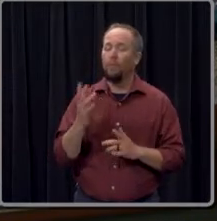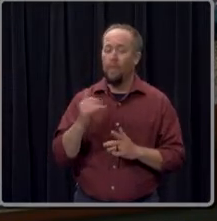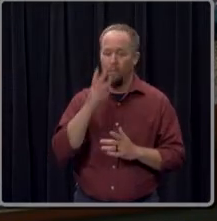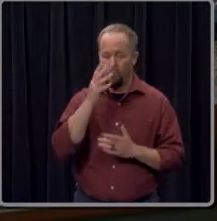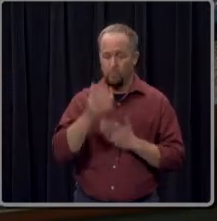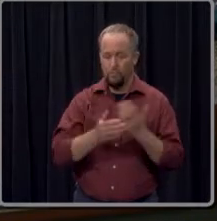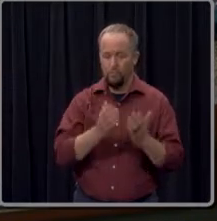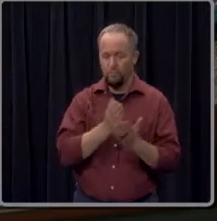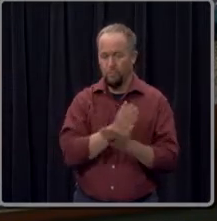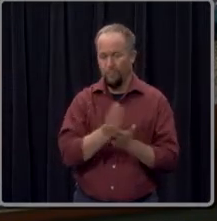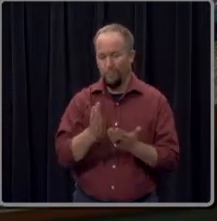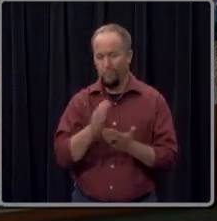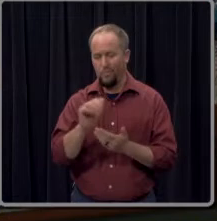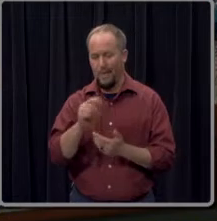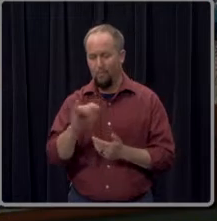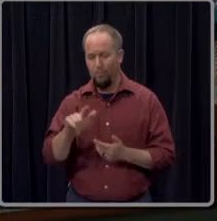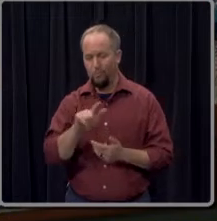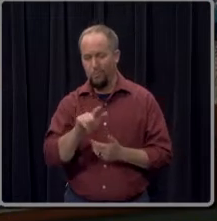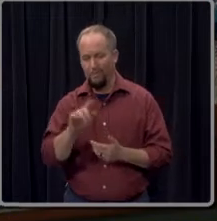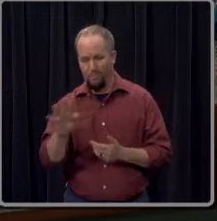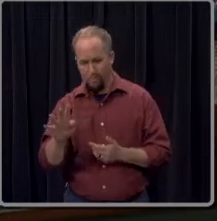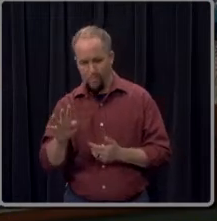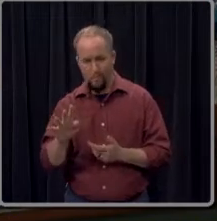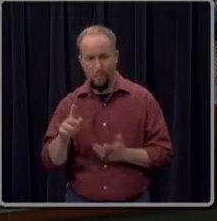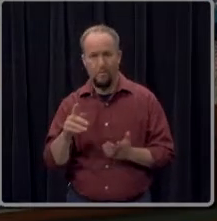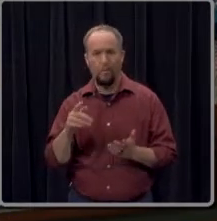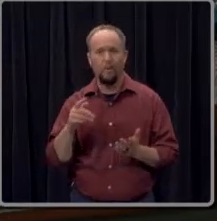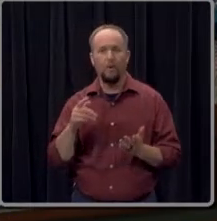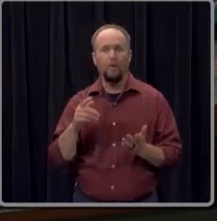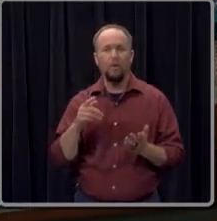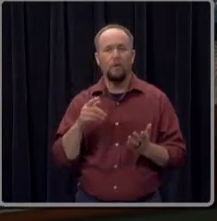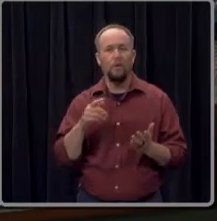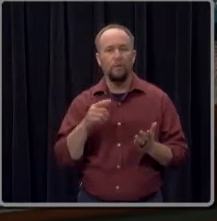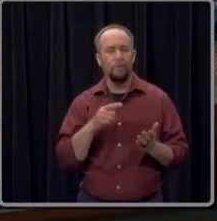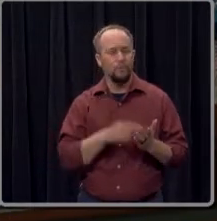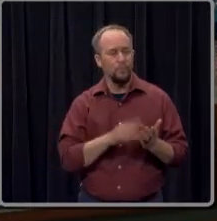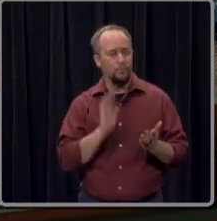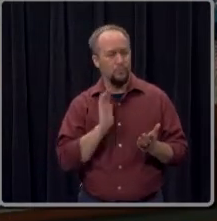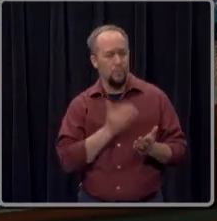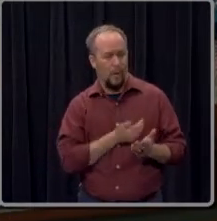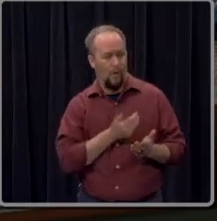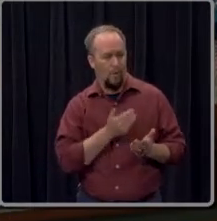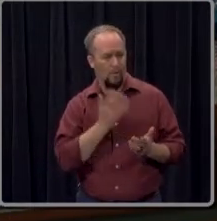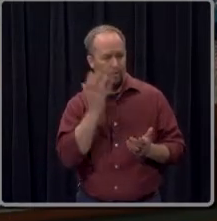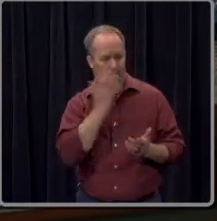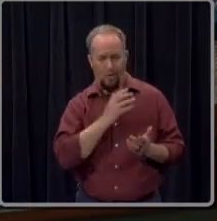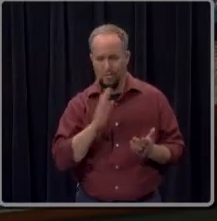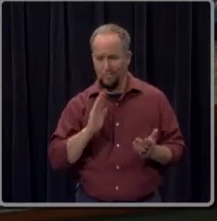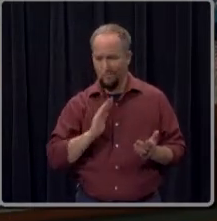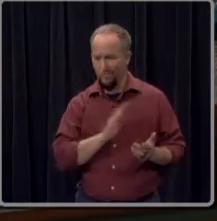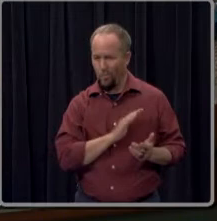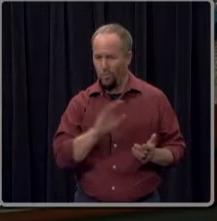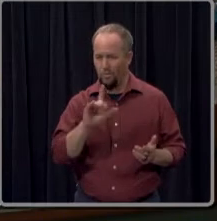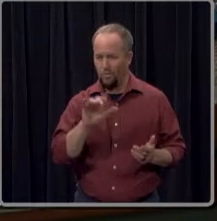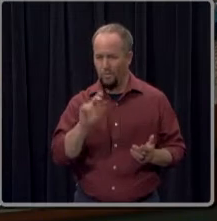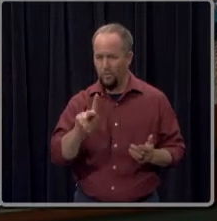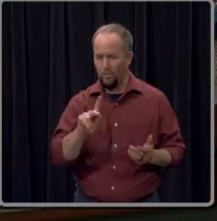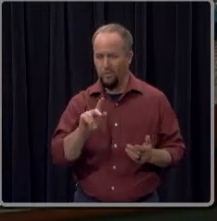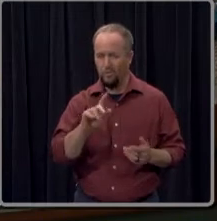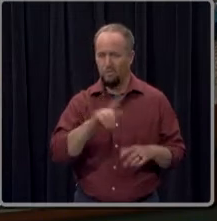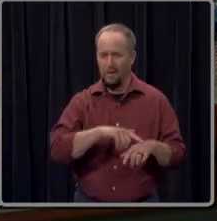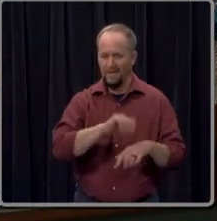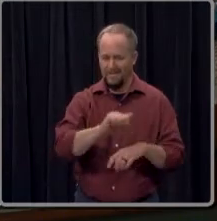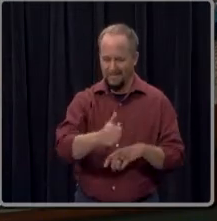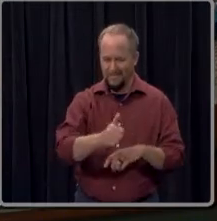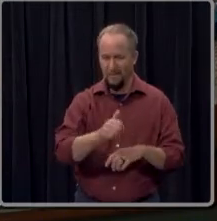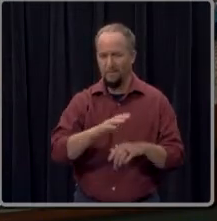April 24th. They are due to our awesome board clerk by 10 a.m. on April 24th with